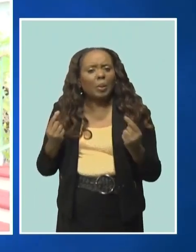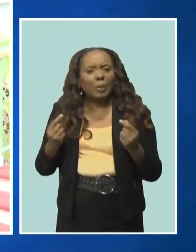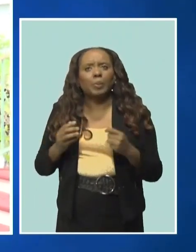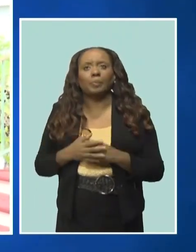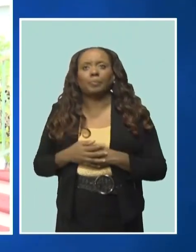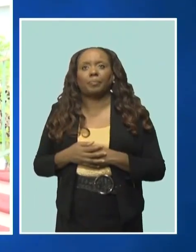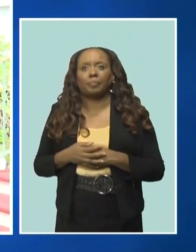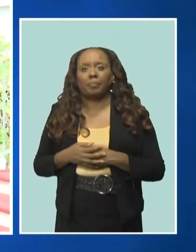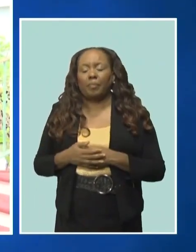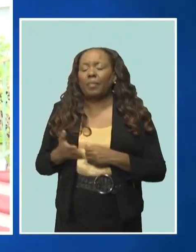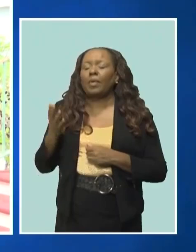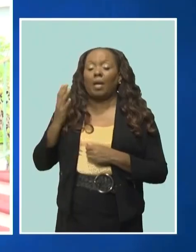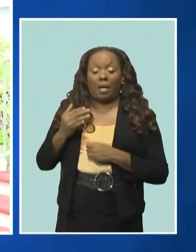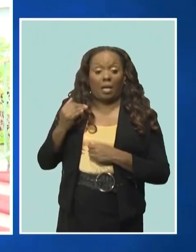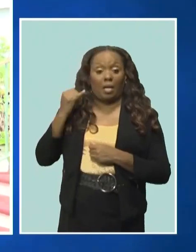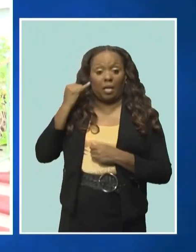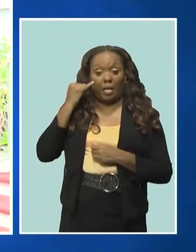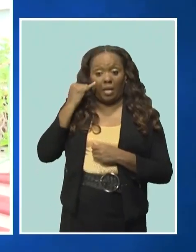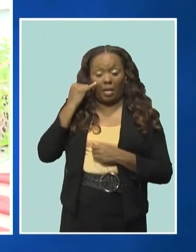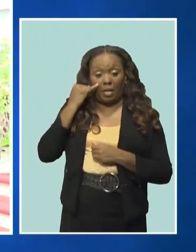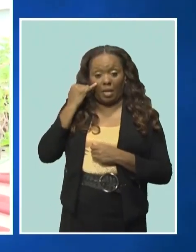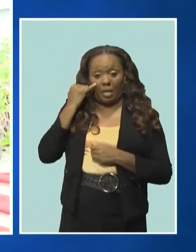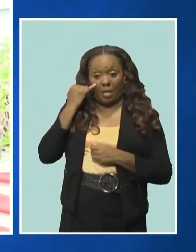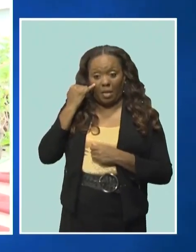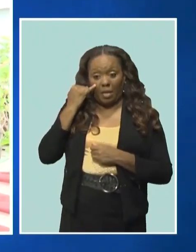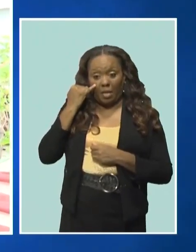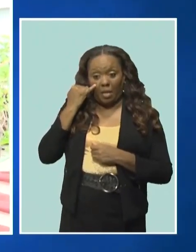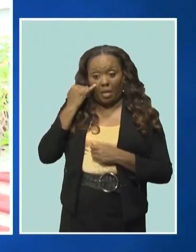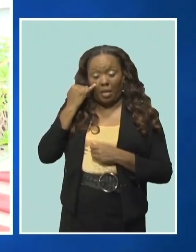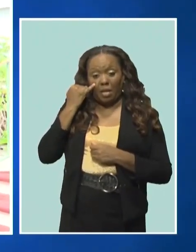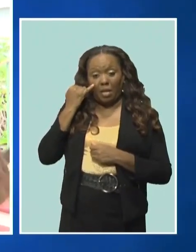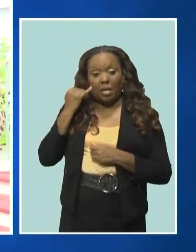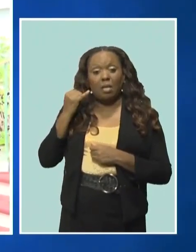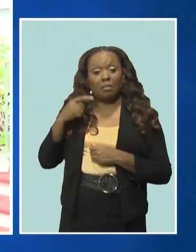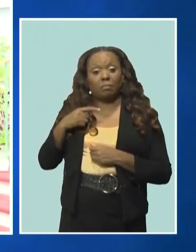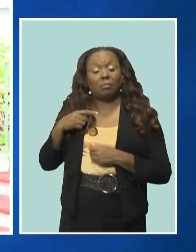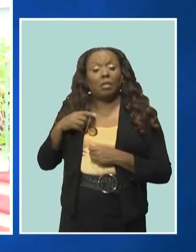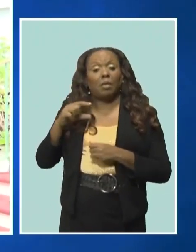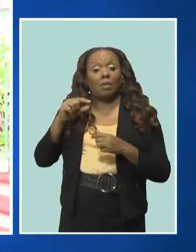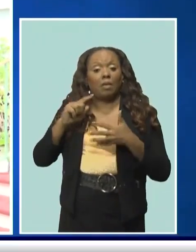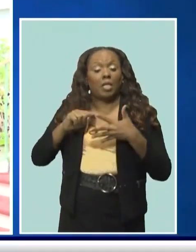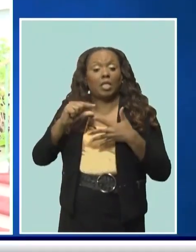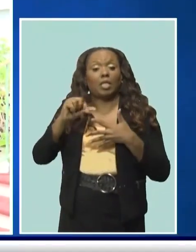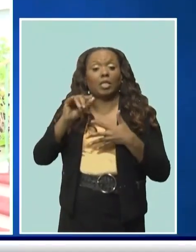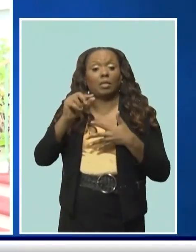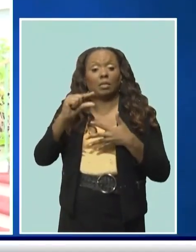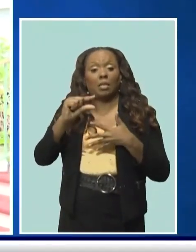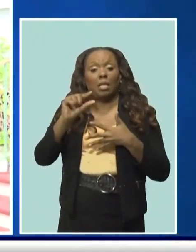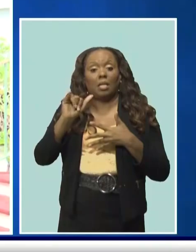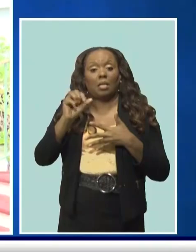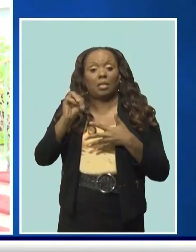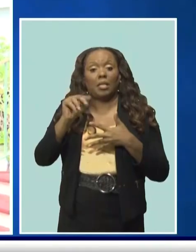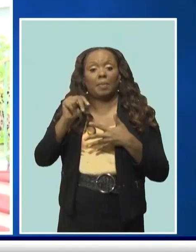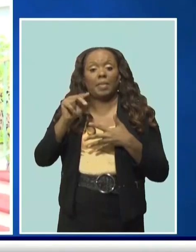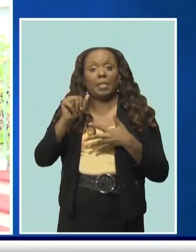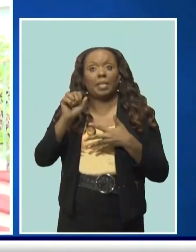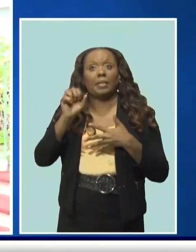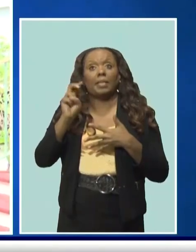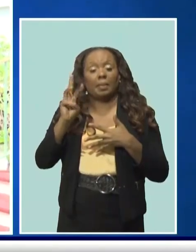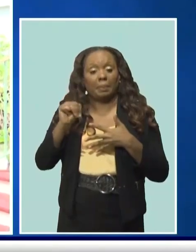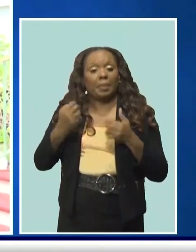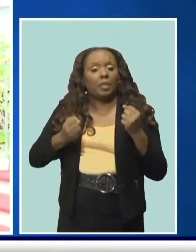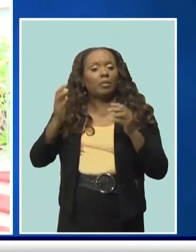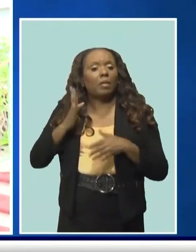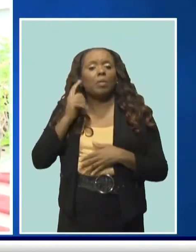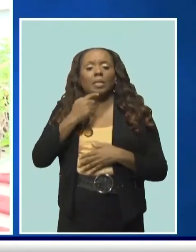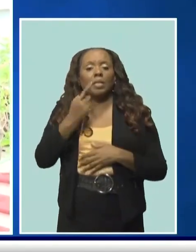from the gymnasium, you will be dropped at Westbury Road, and the driver will tell you when he's dropping you off, this is where I will pick you up